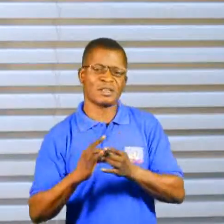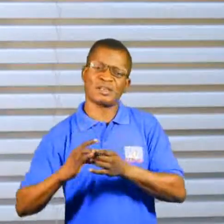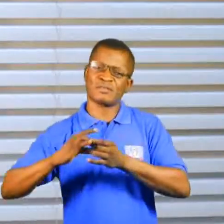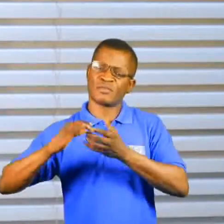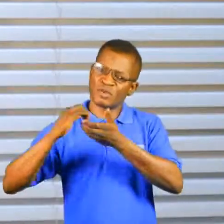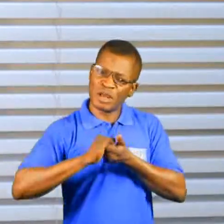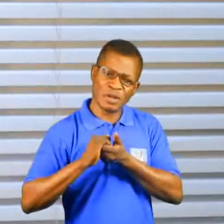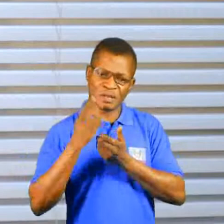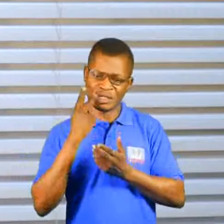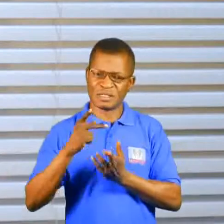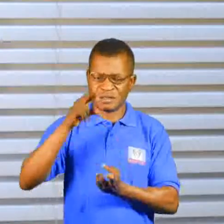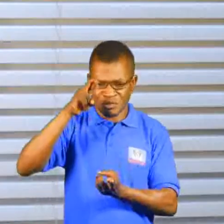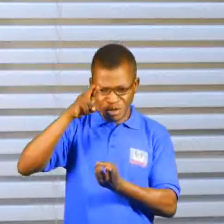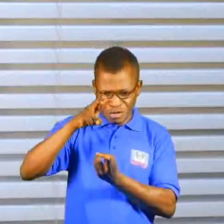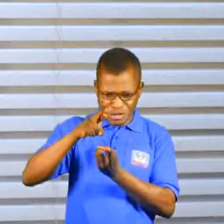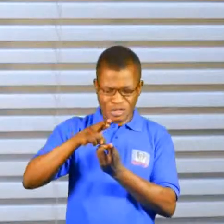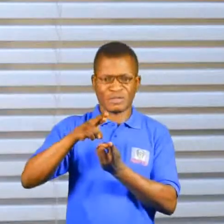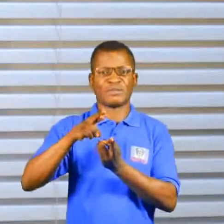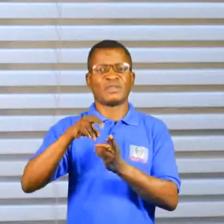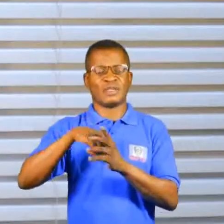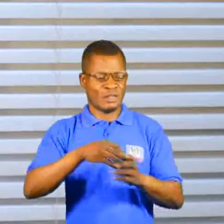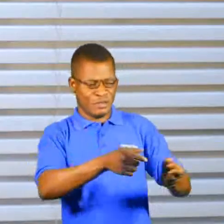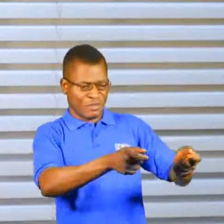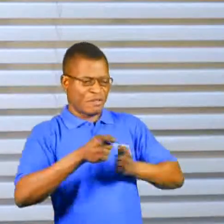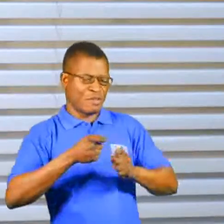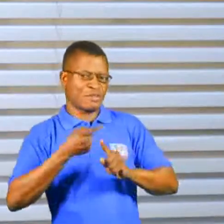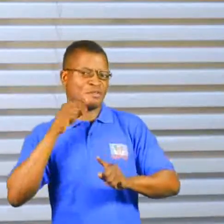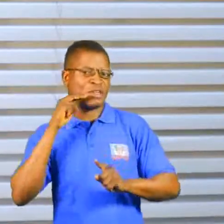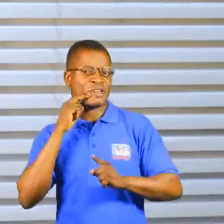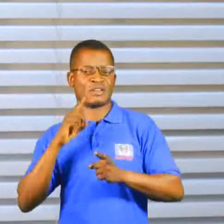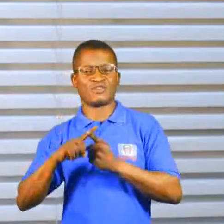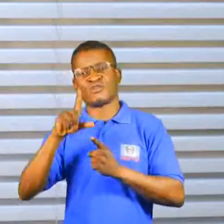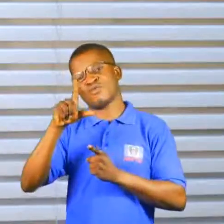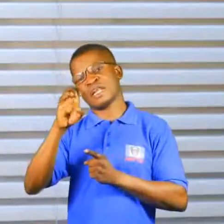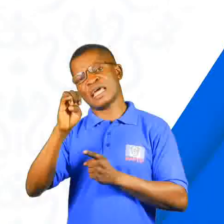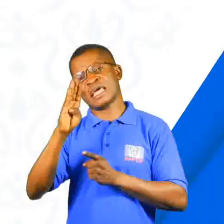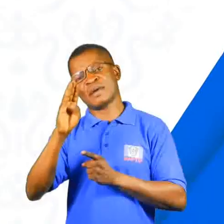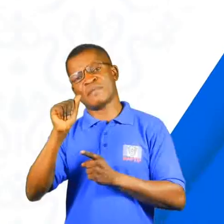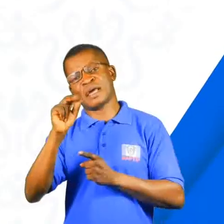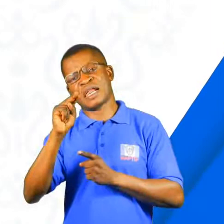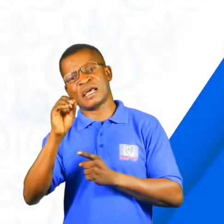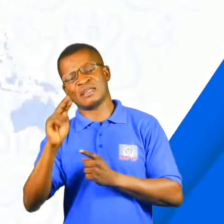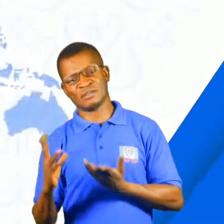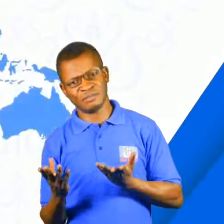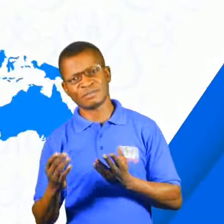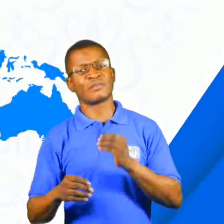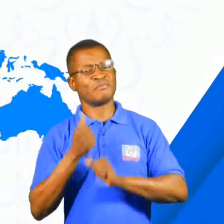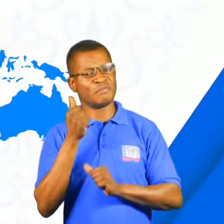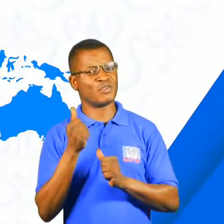have seen a great reduction in trafficking from Nigeria to Lebanon. So many countries in